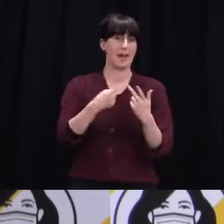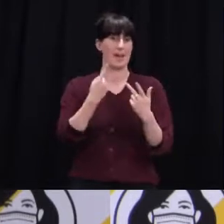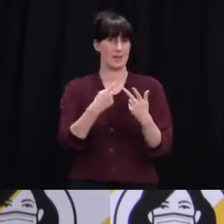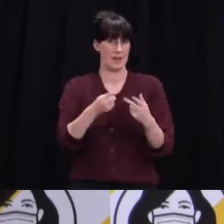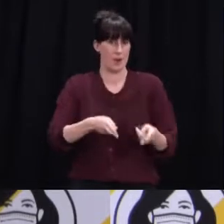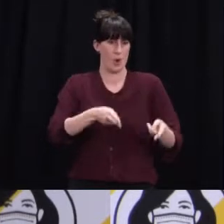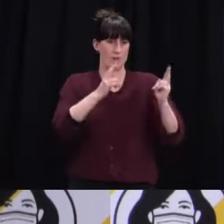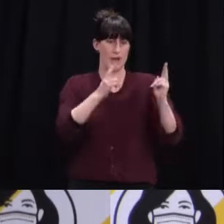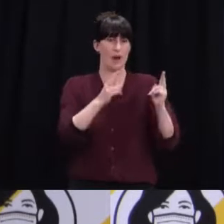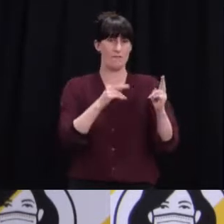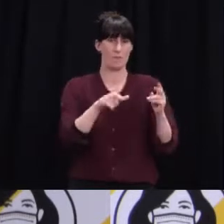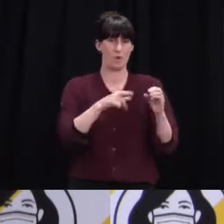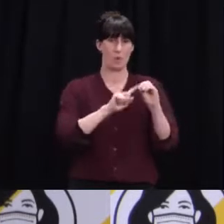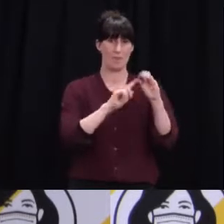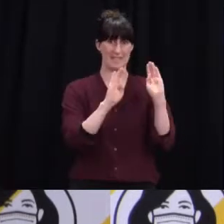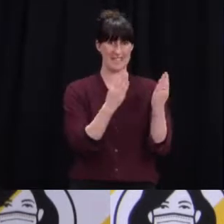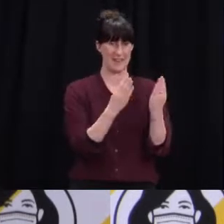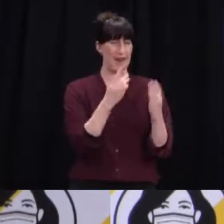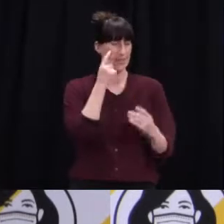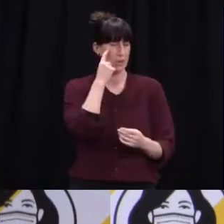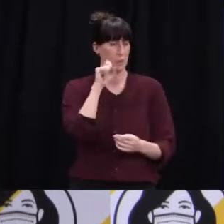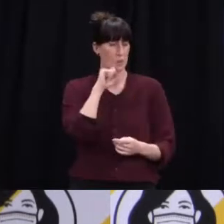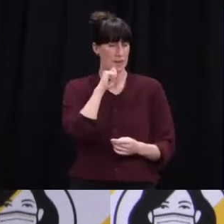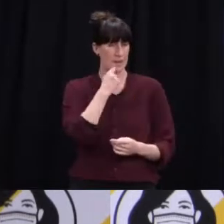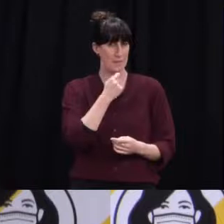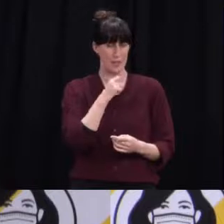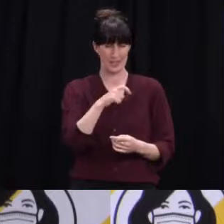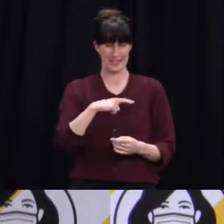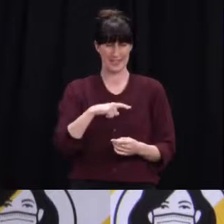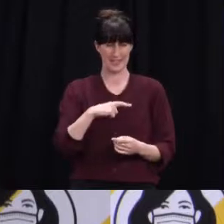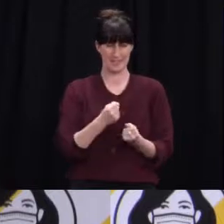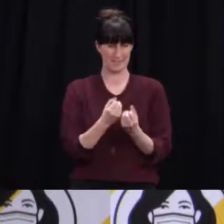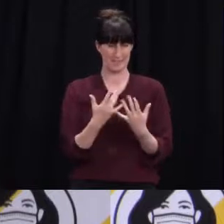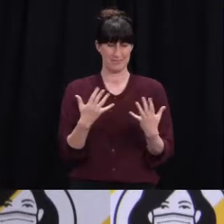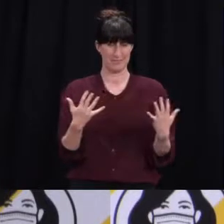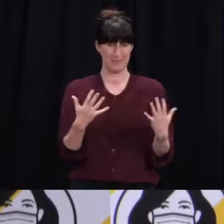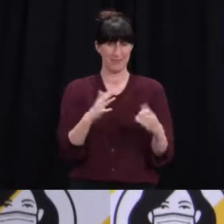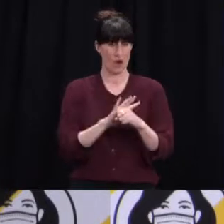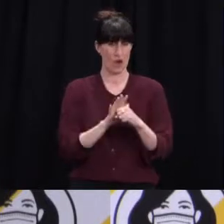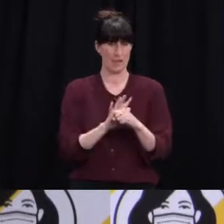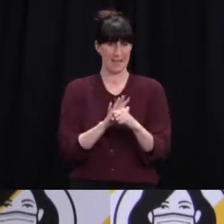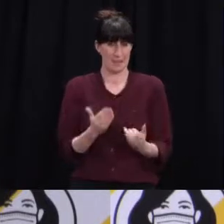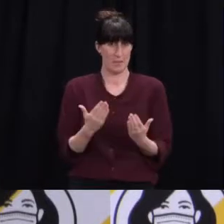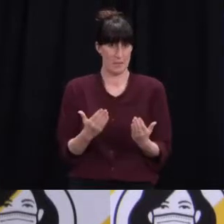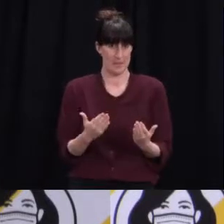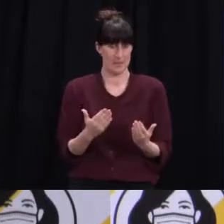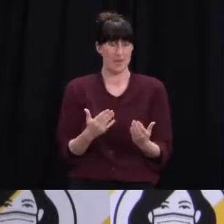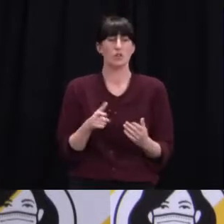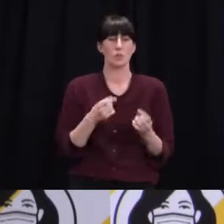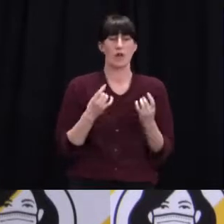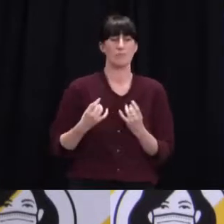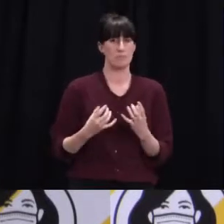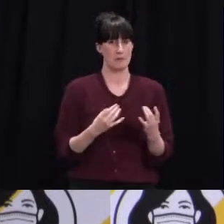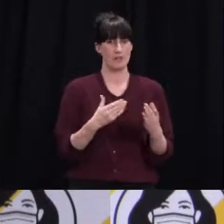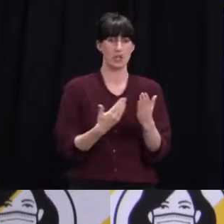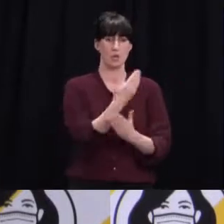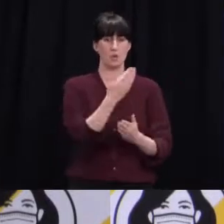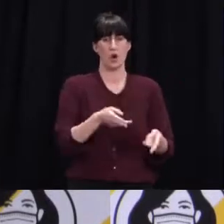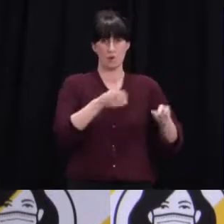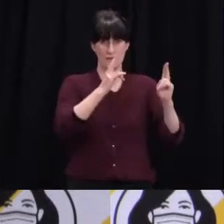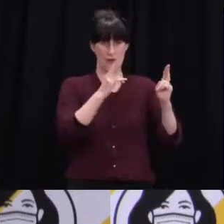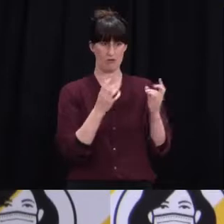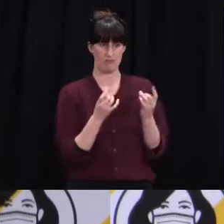another facility to take quarantine people in the event that we need that. And it is looking likely that we would need